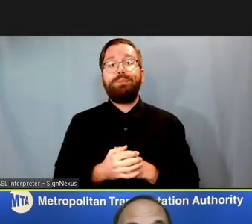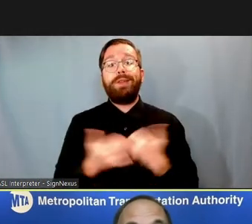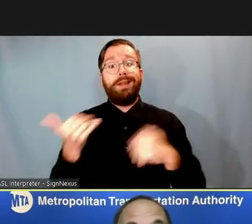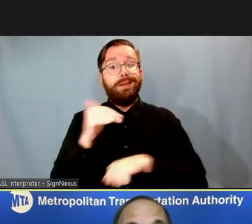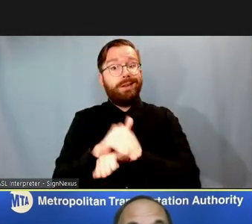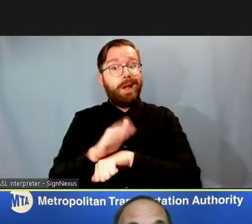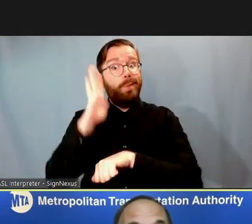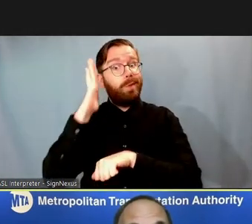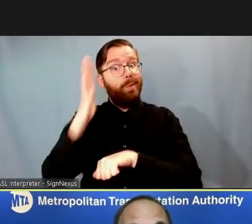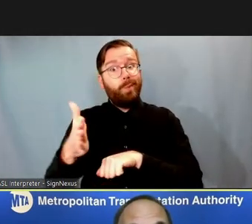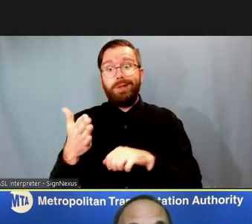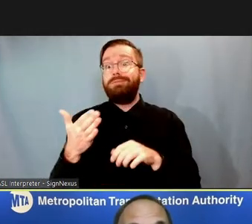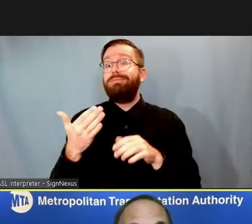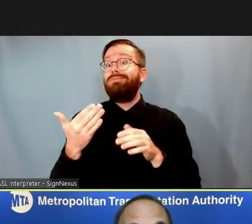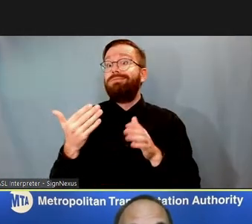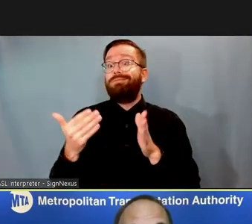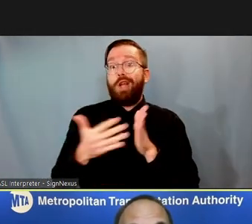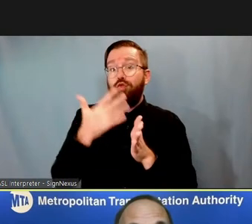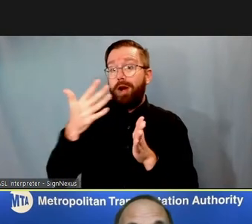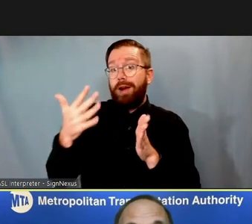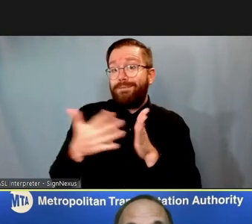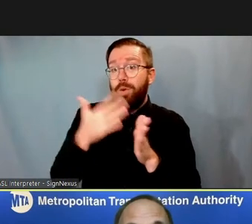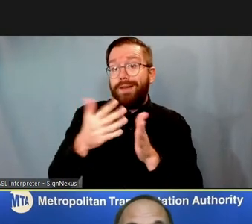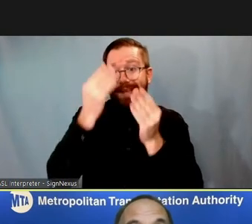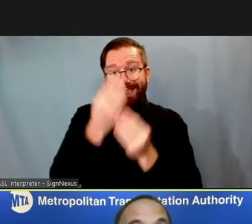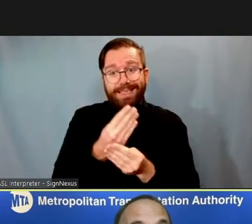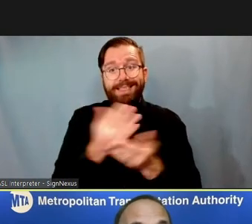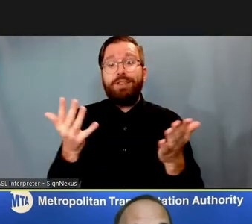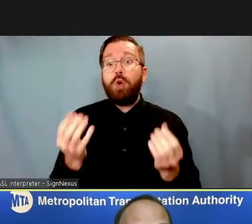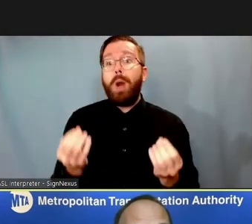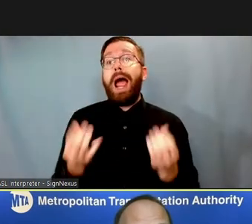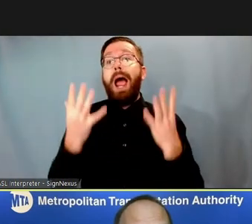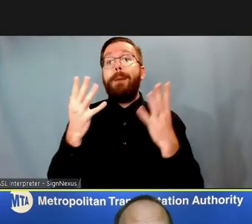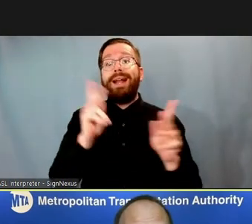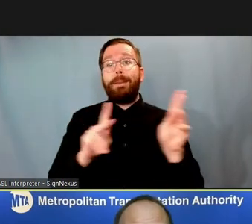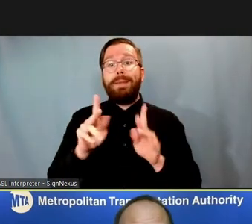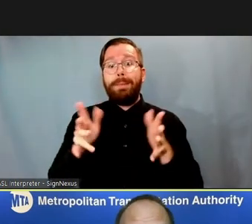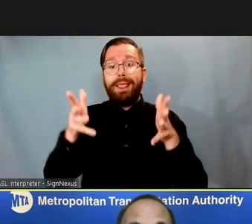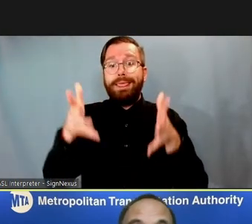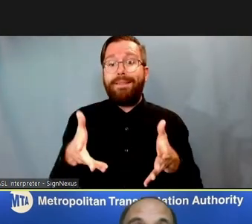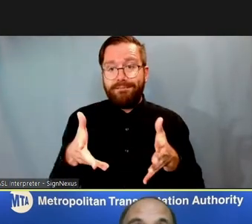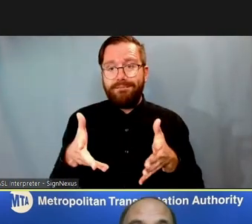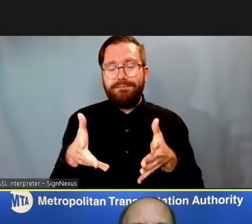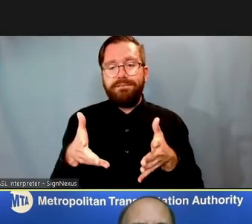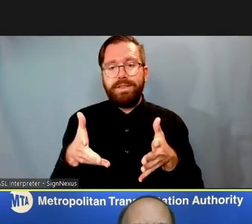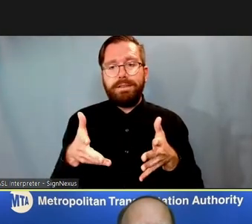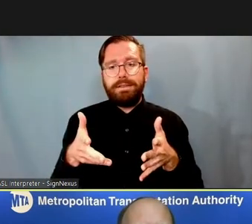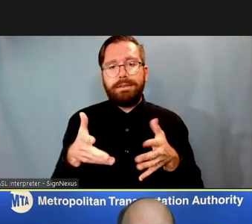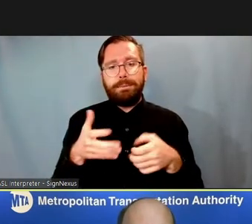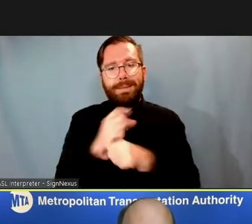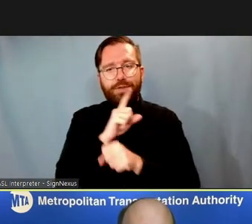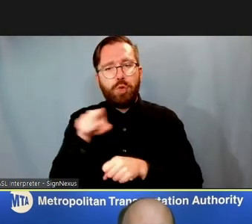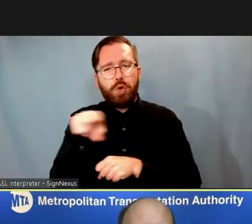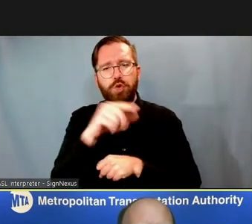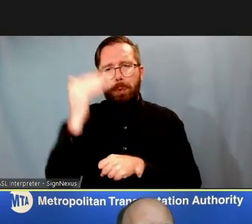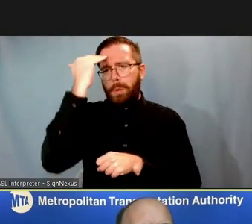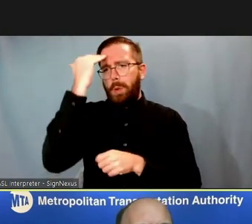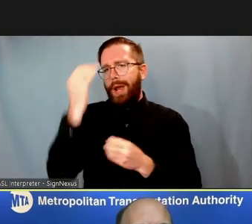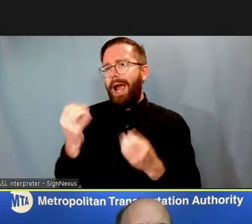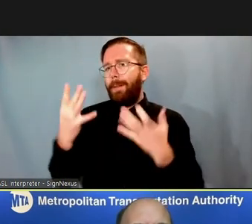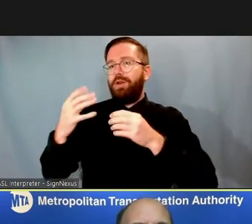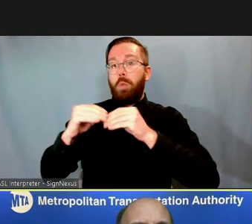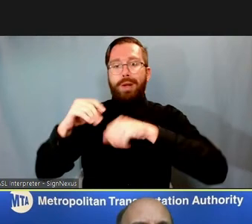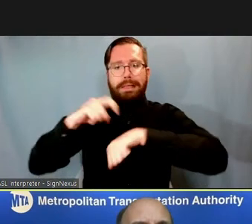know where we are in the list so you can gauge how much longer you may need to wait to speak during the past few days we've